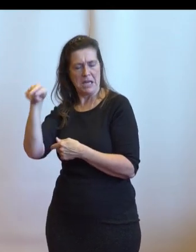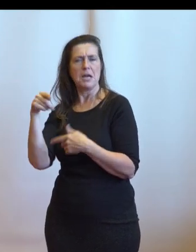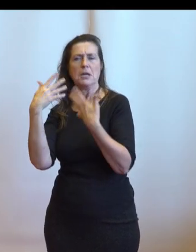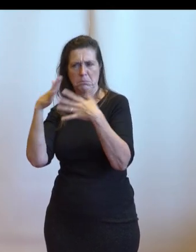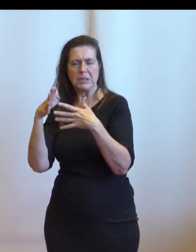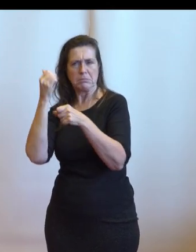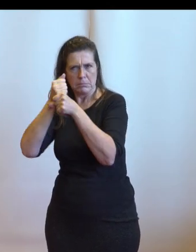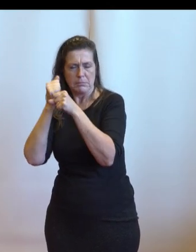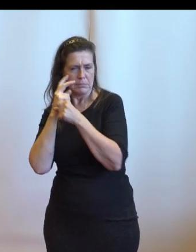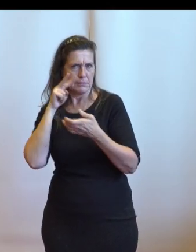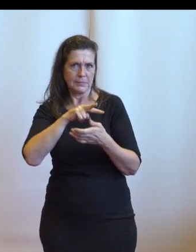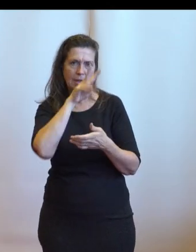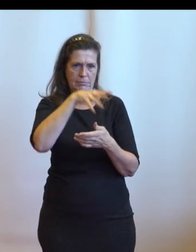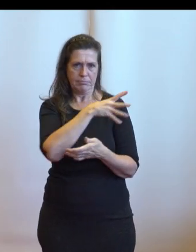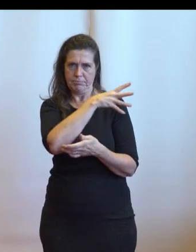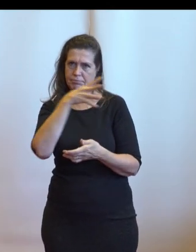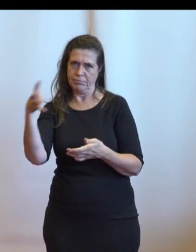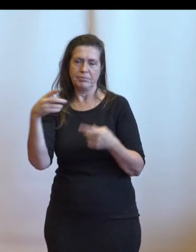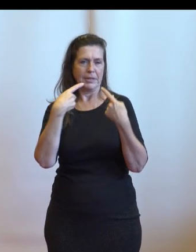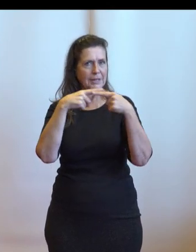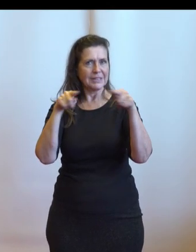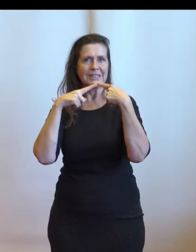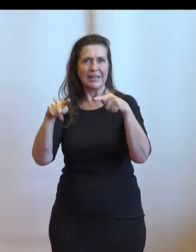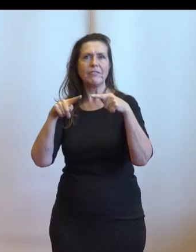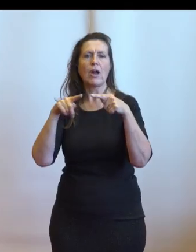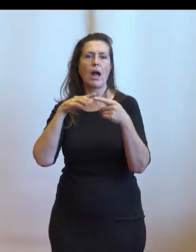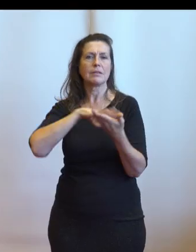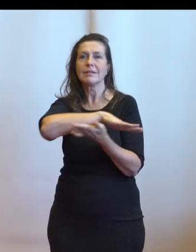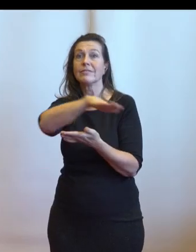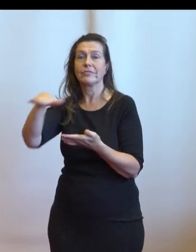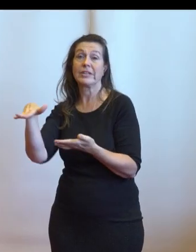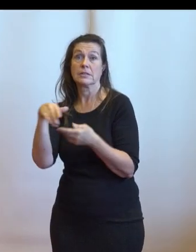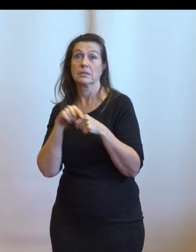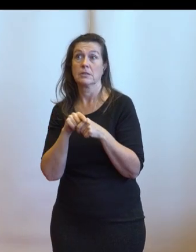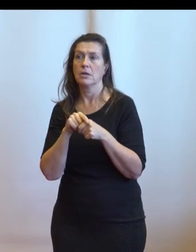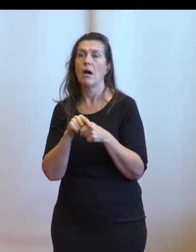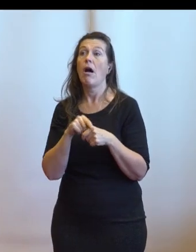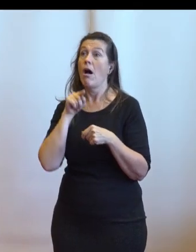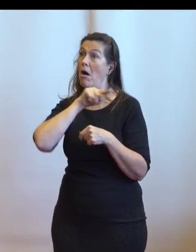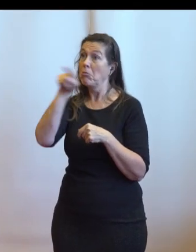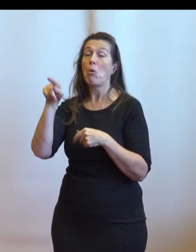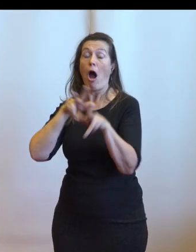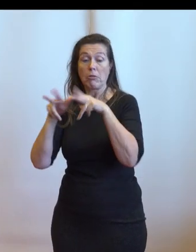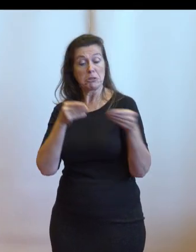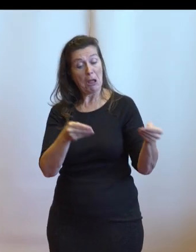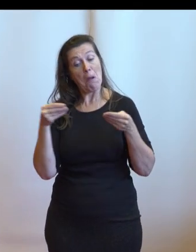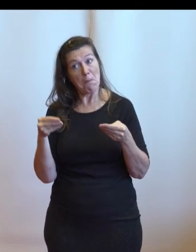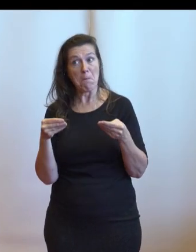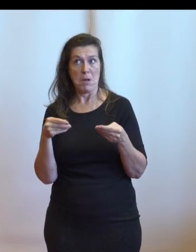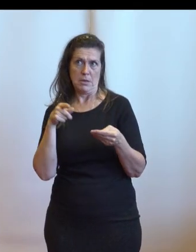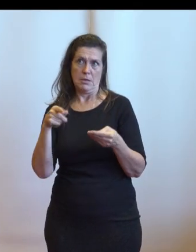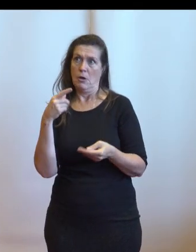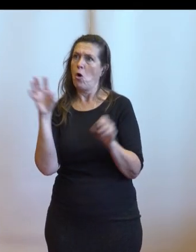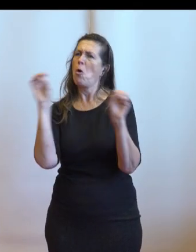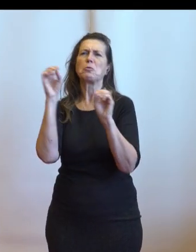of different organisations across multiple fields. I haven't had anyone tell me yet it didn't work for their organisation, so I'm hoping that's a good